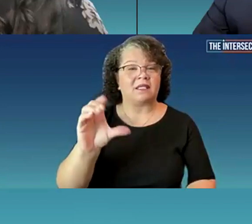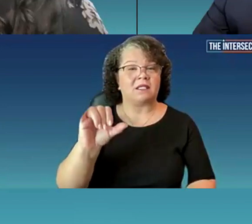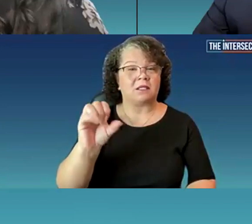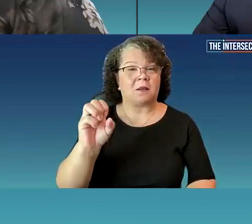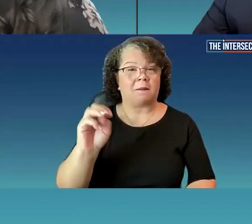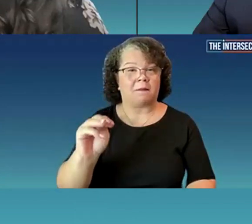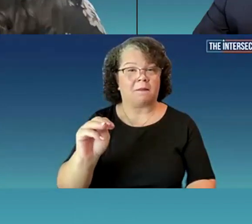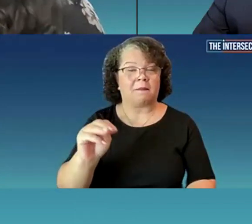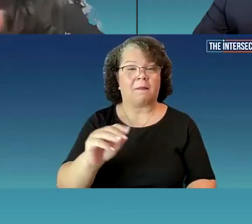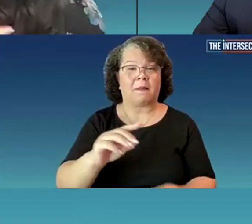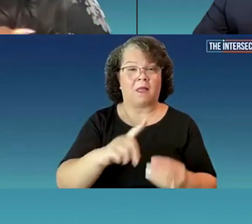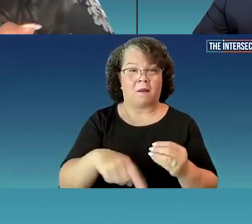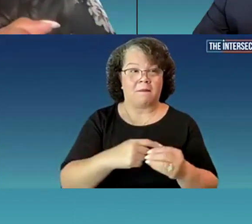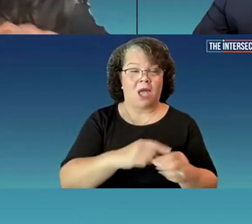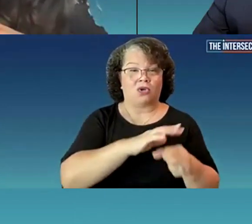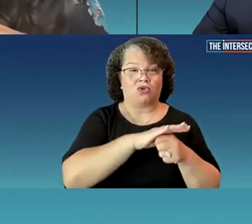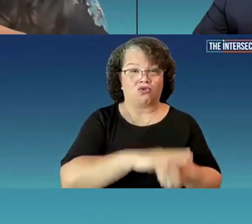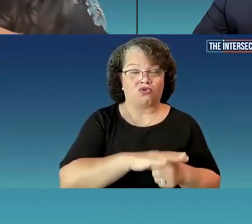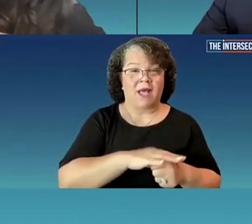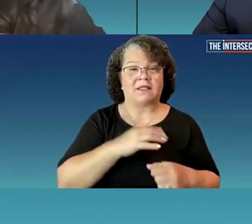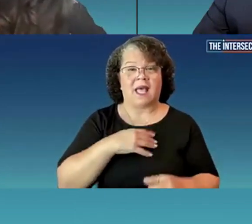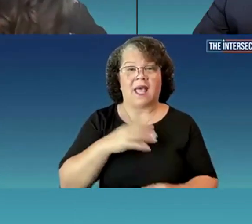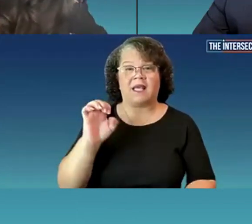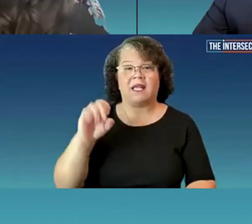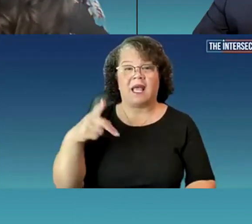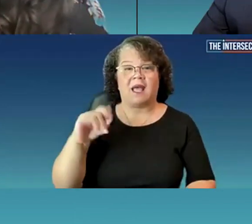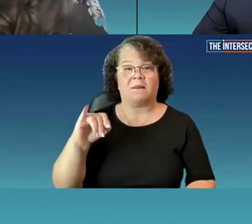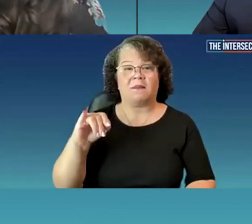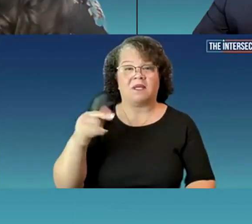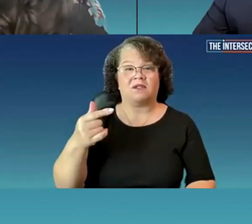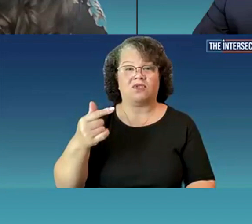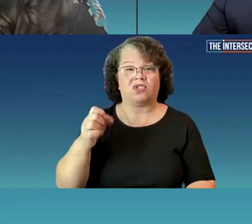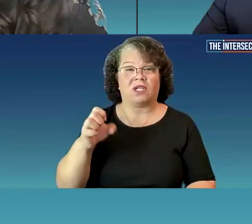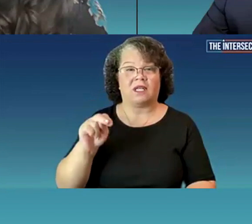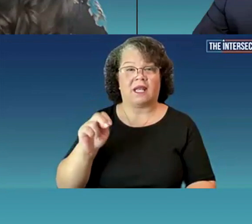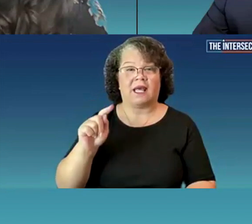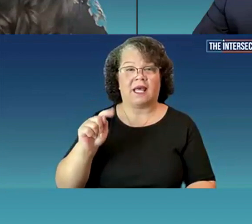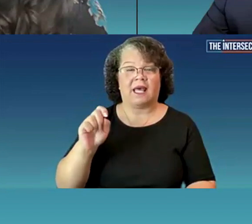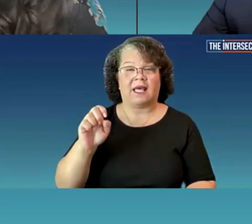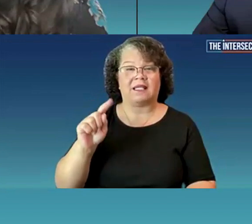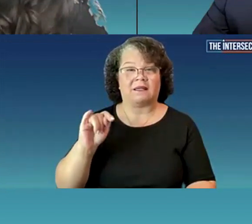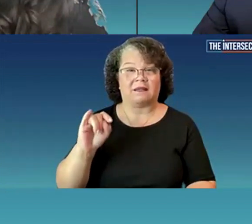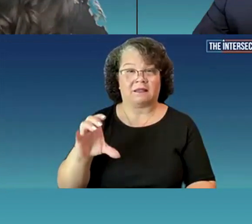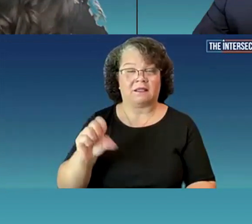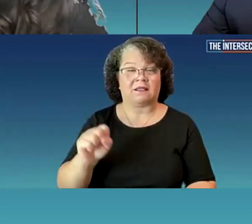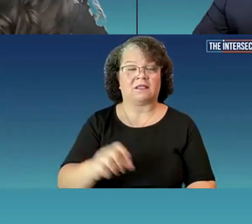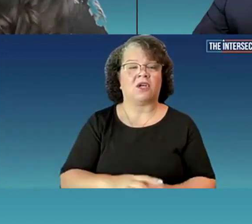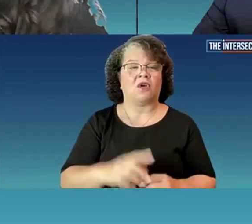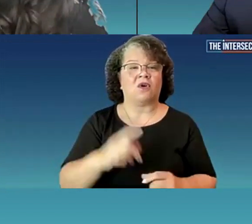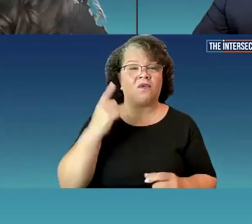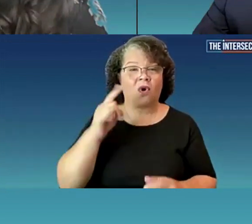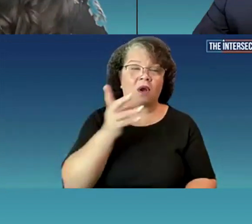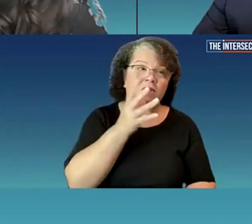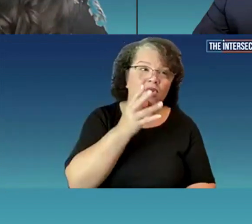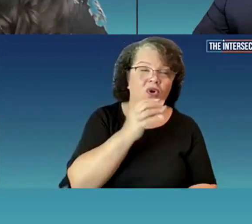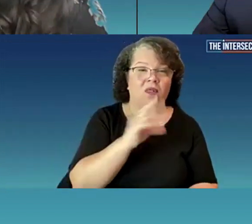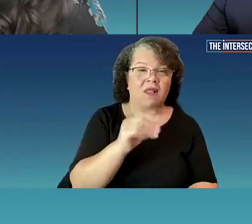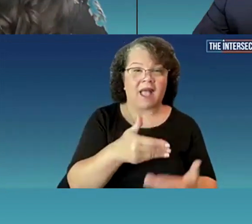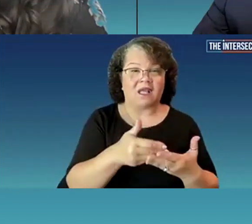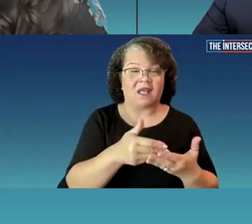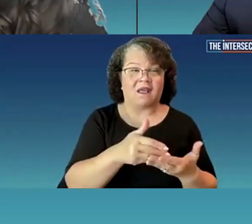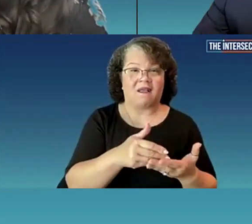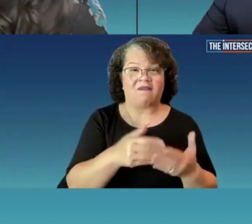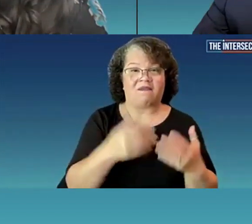and epigenetics. And part of this study with maternal and infant health is with the